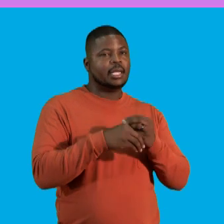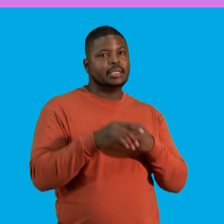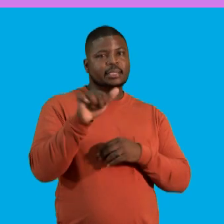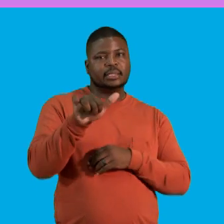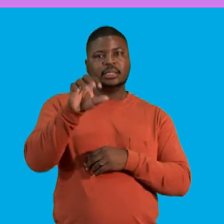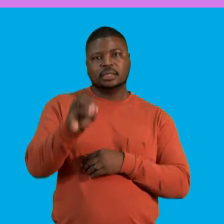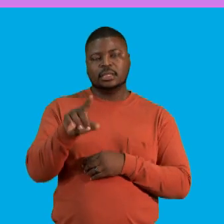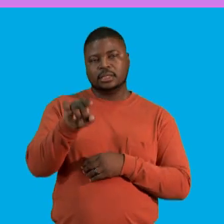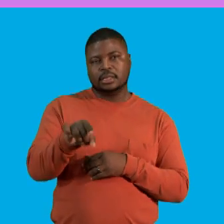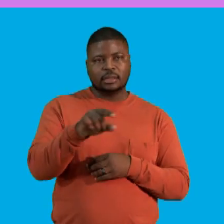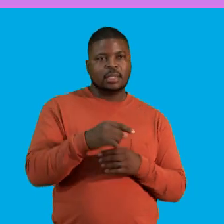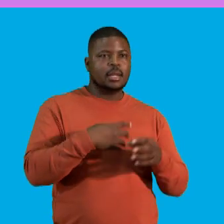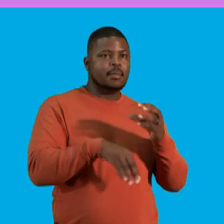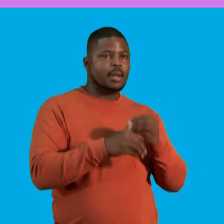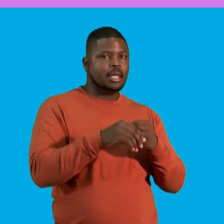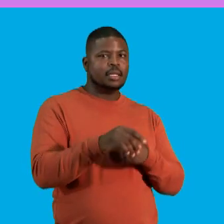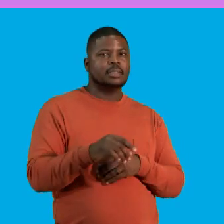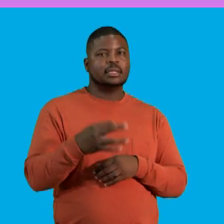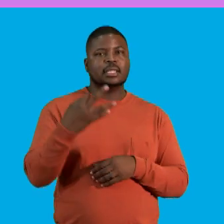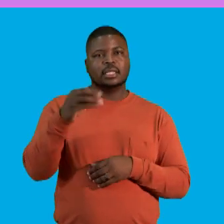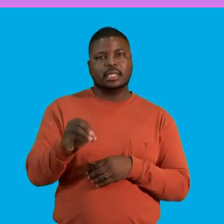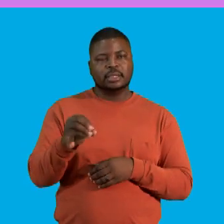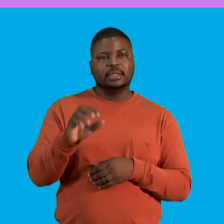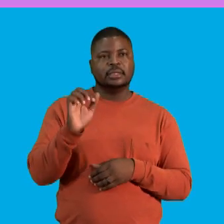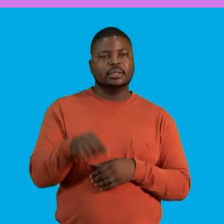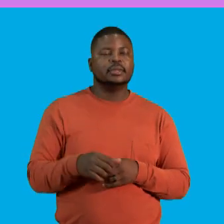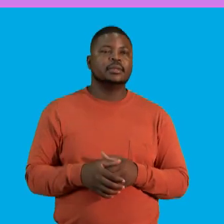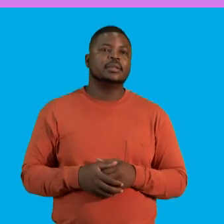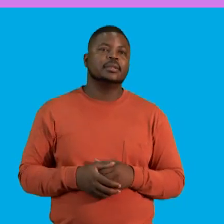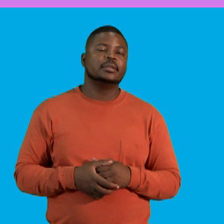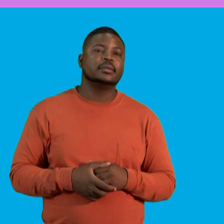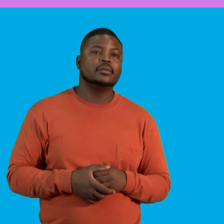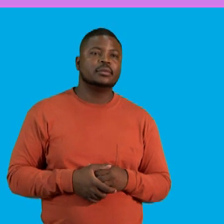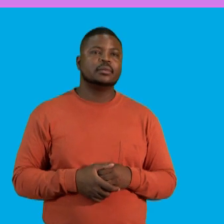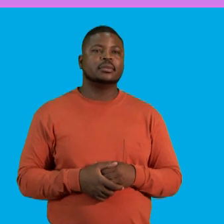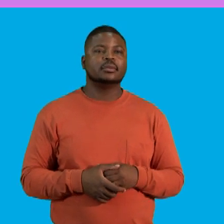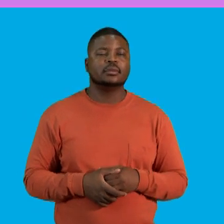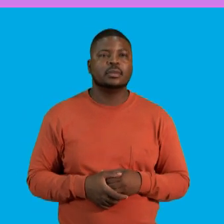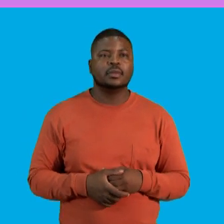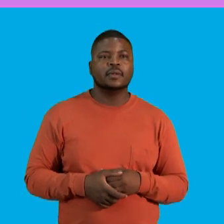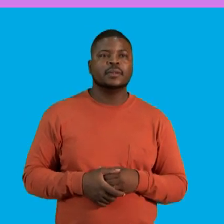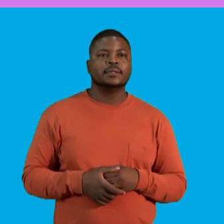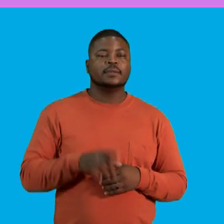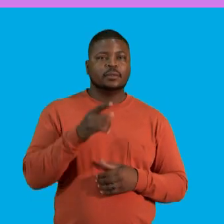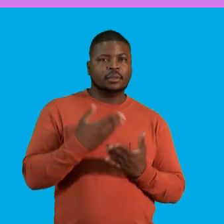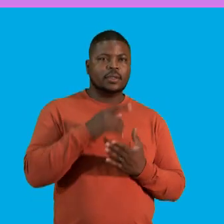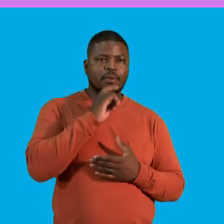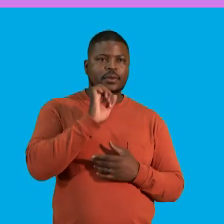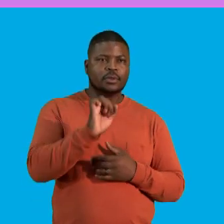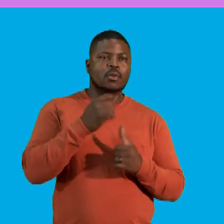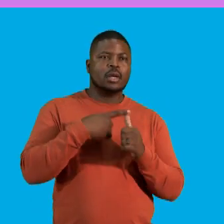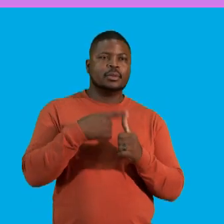60 plus 30 will give you 105 if you do it manually, but you can use a calculator to